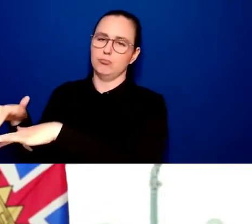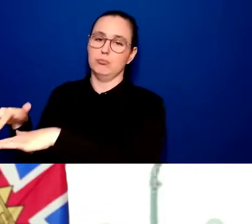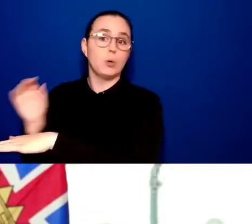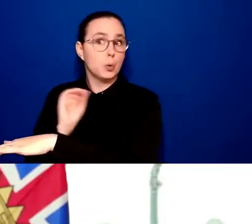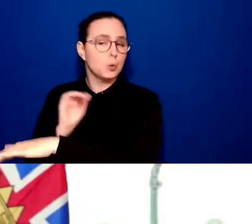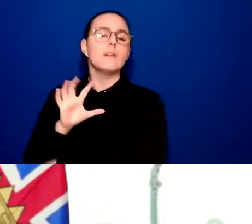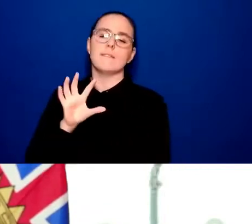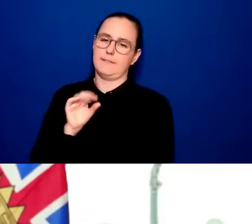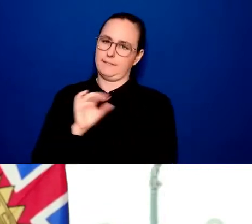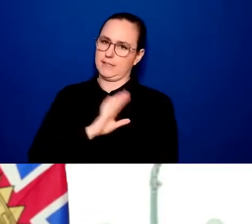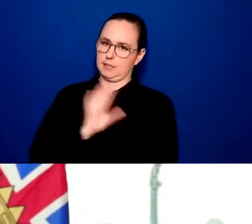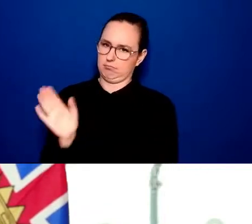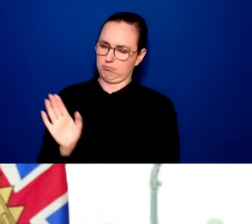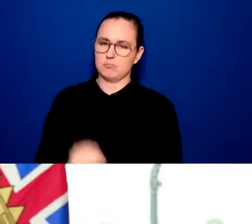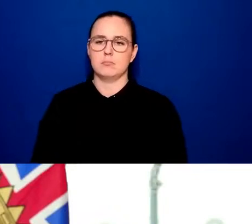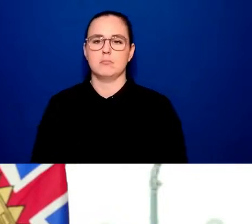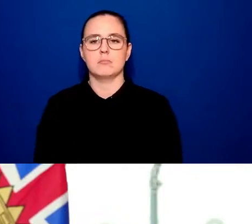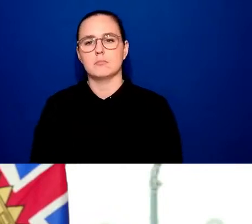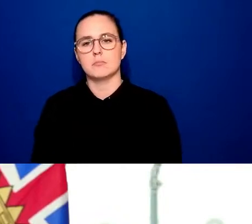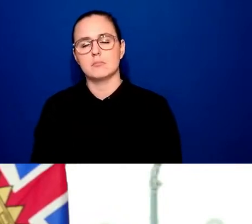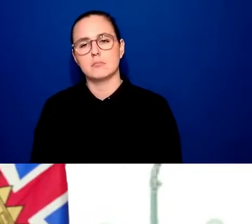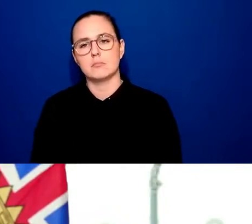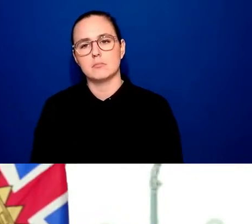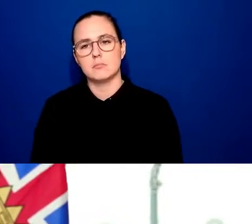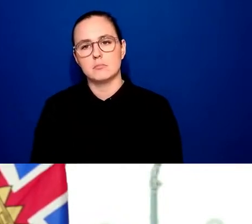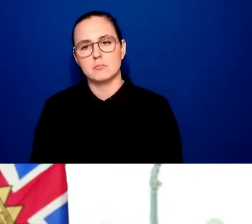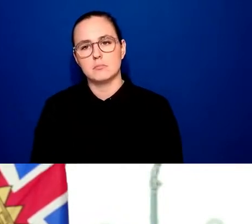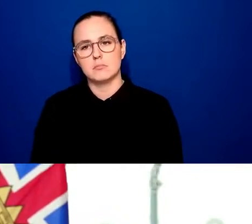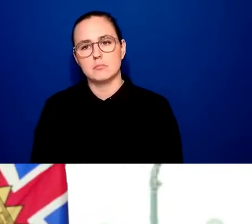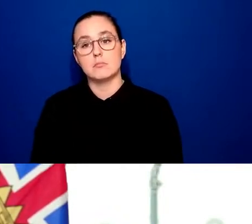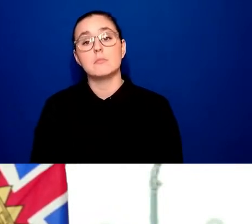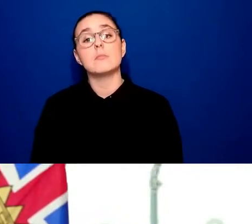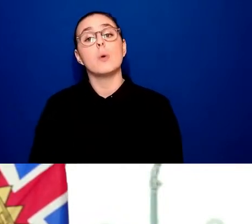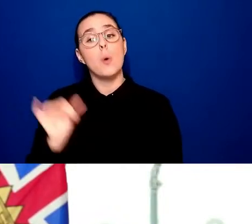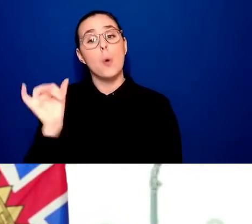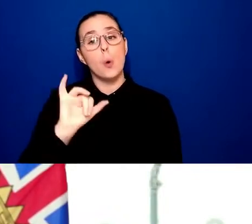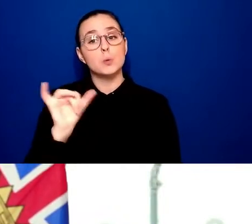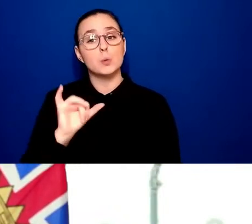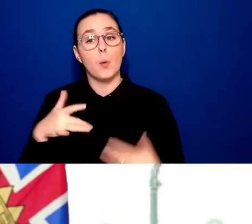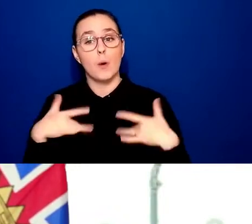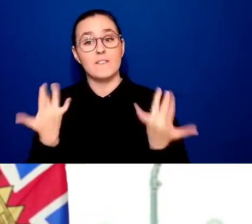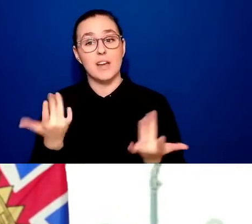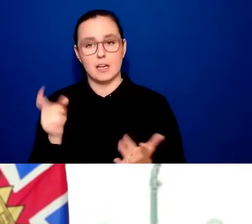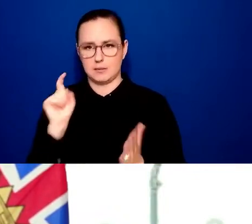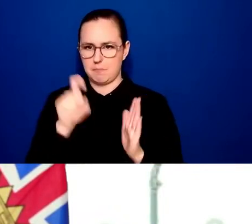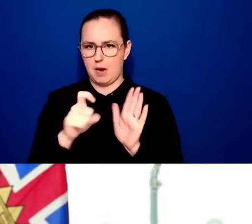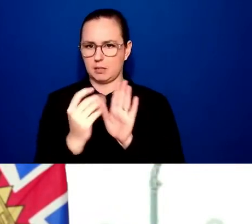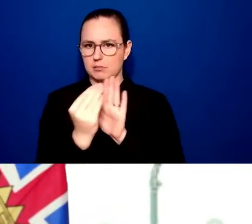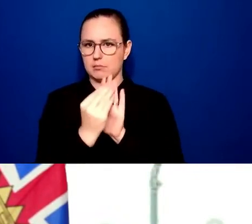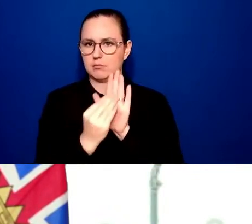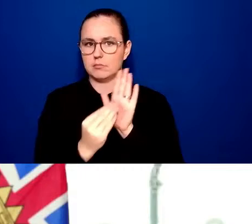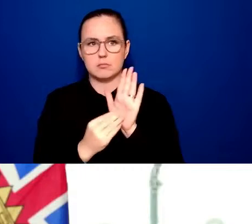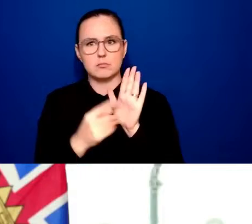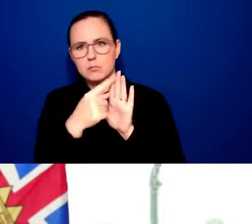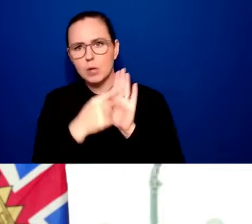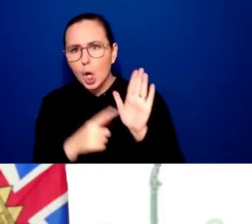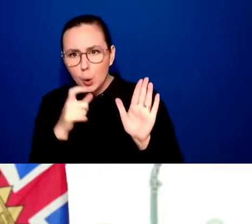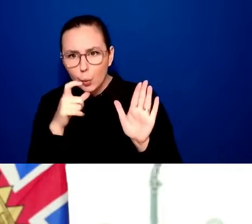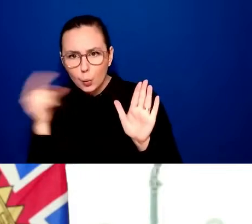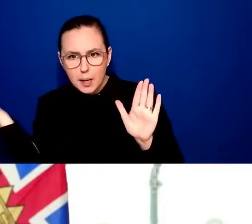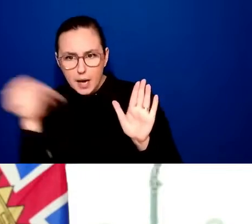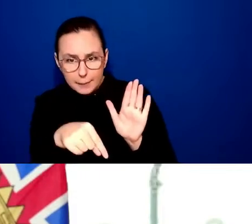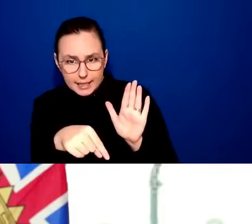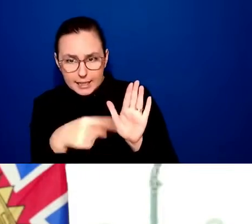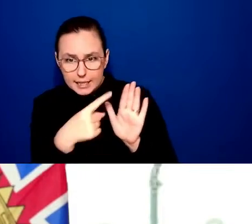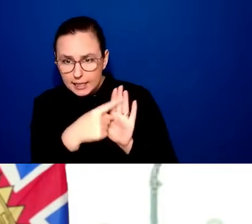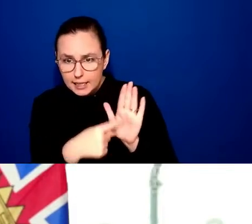In addition, events must keep a contact list of guests in addition to having their COVID